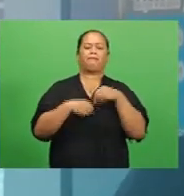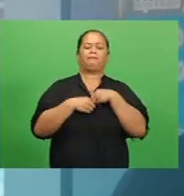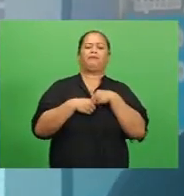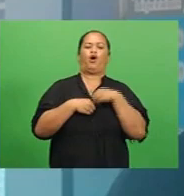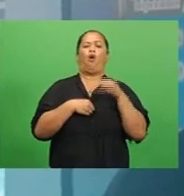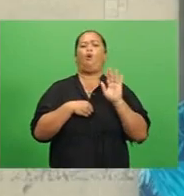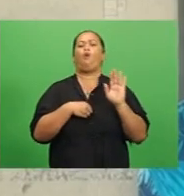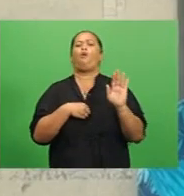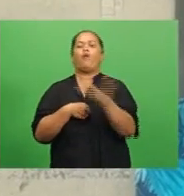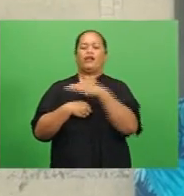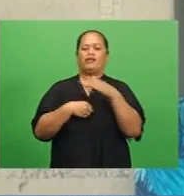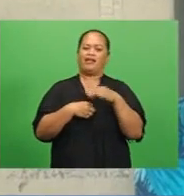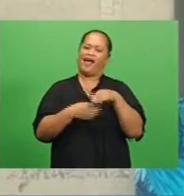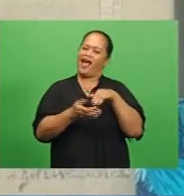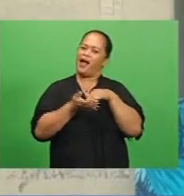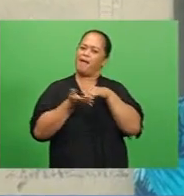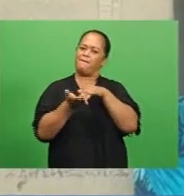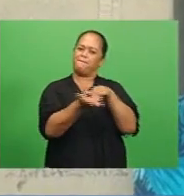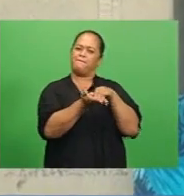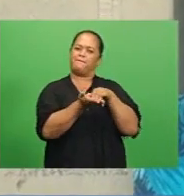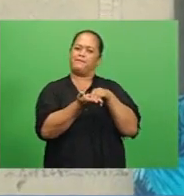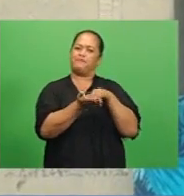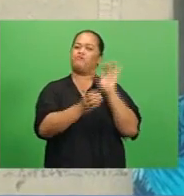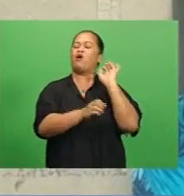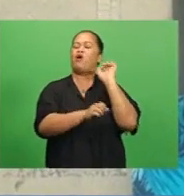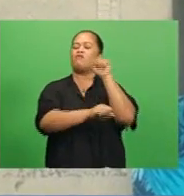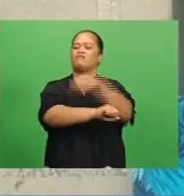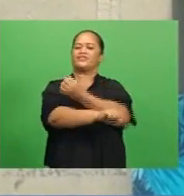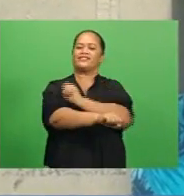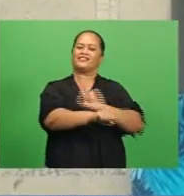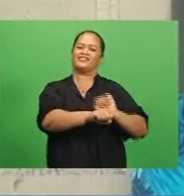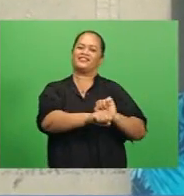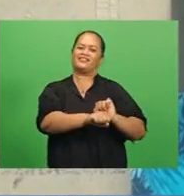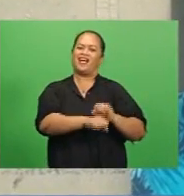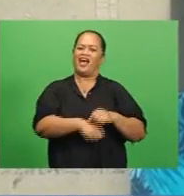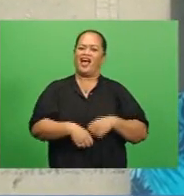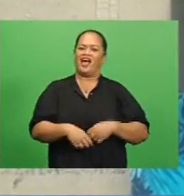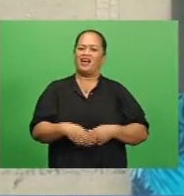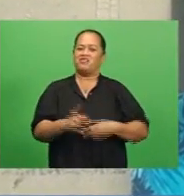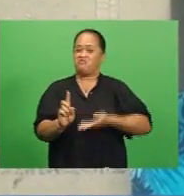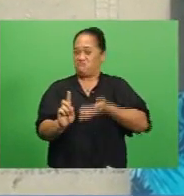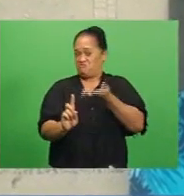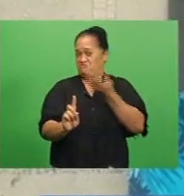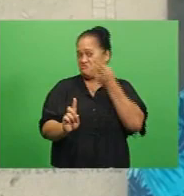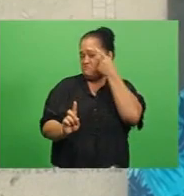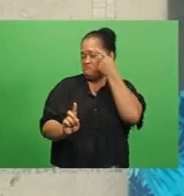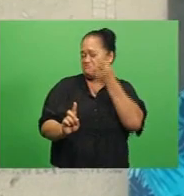come from abroad. I think that it is very good that the